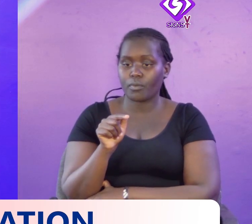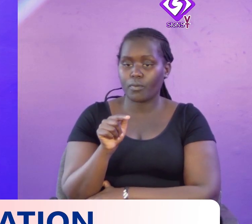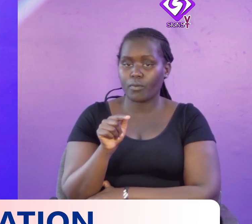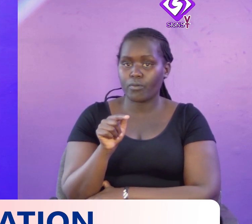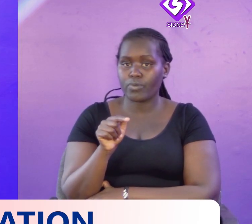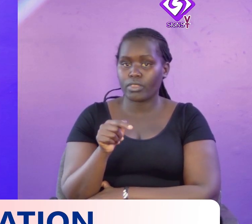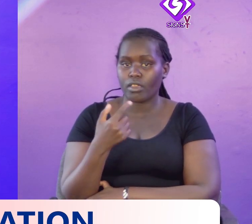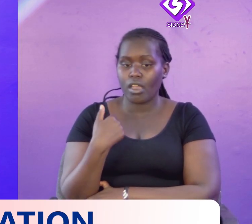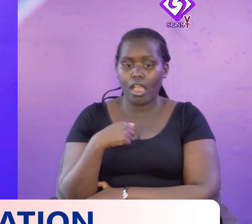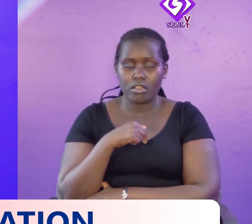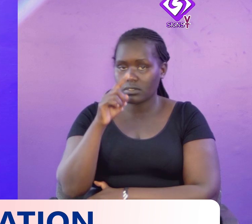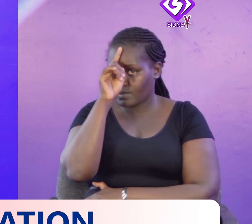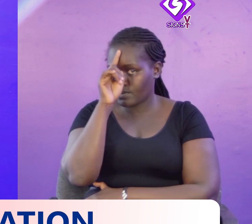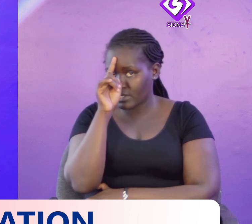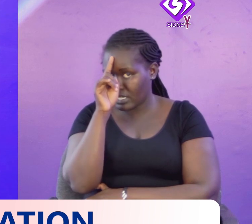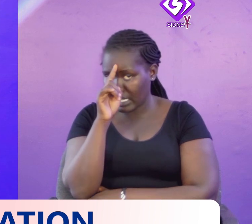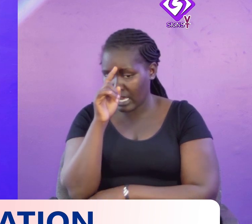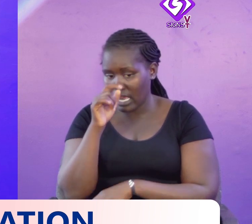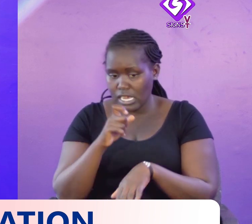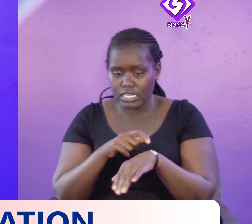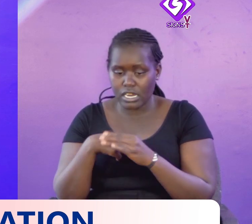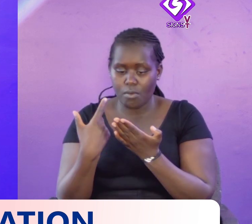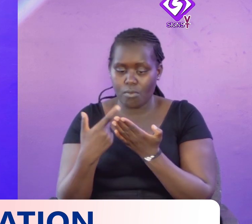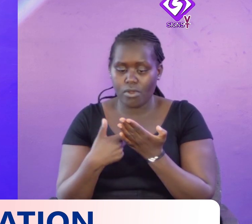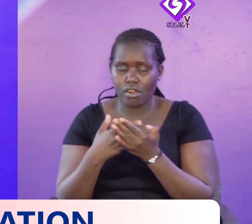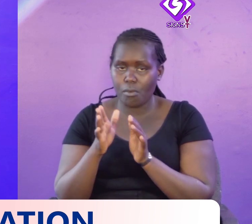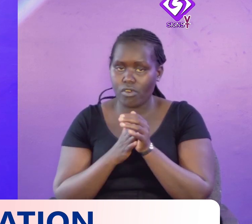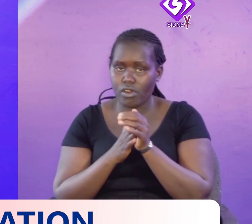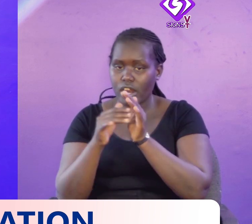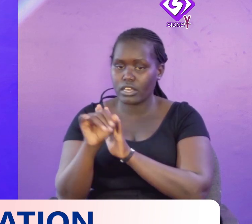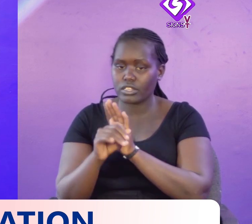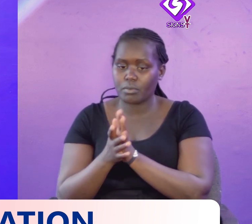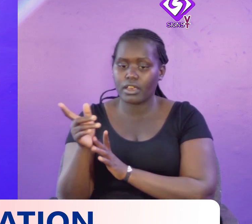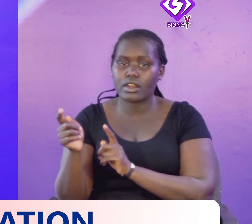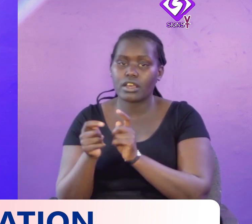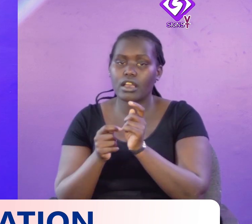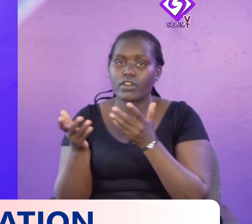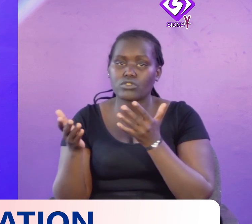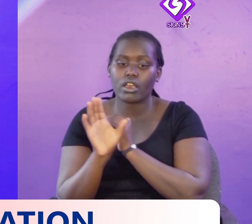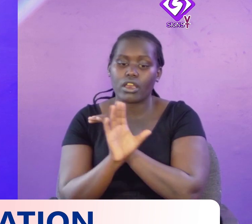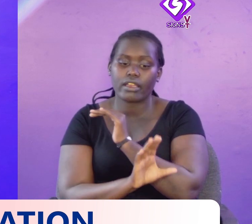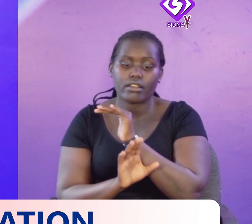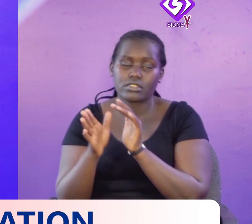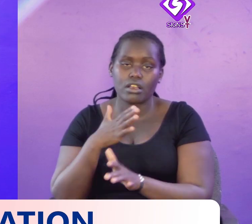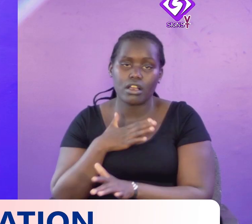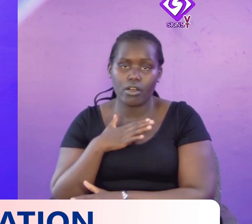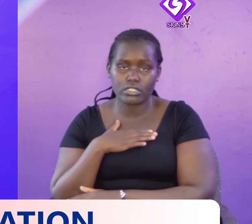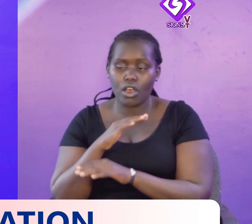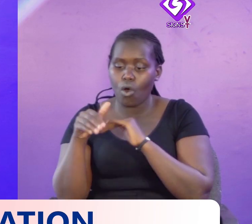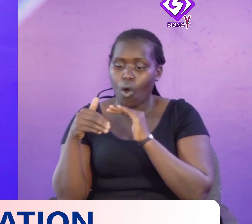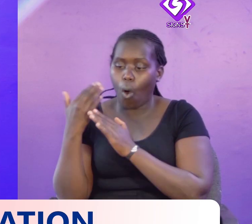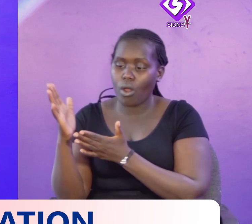are we serious when you look at leadership and governance in this country? All